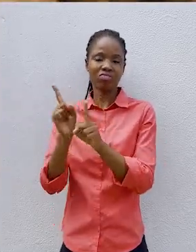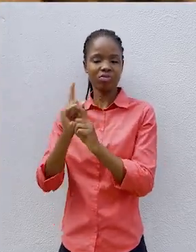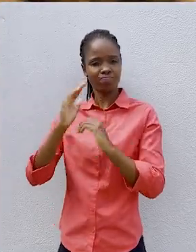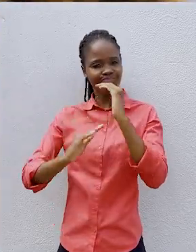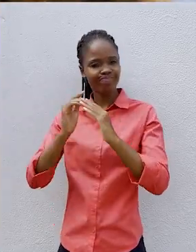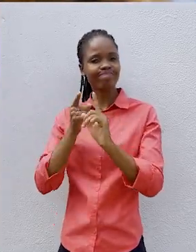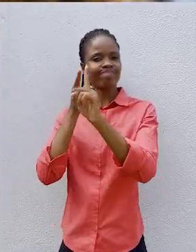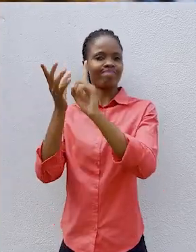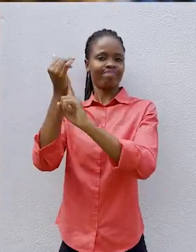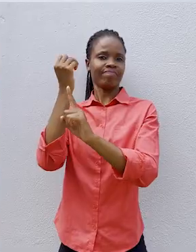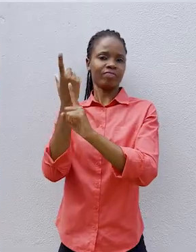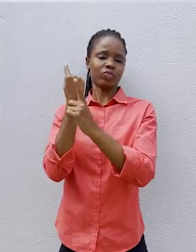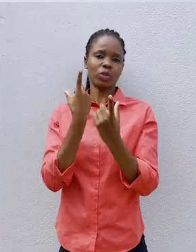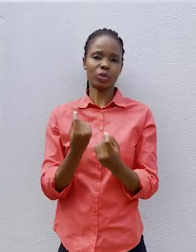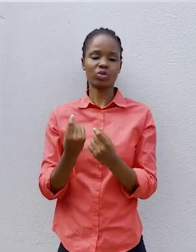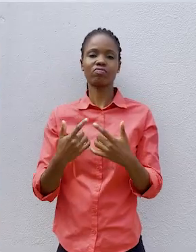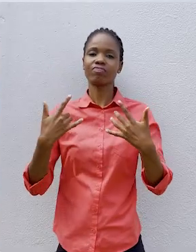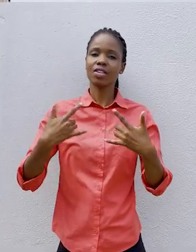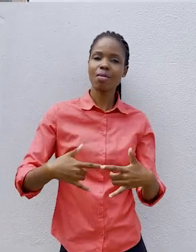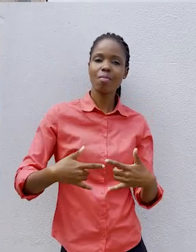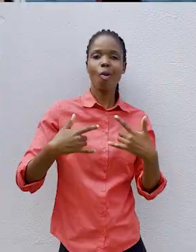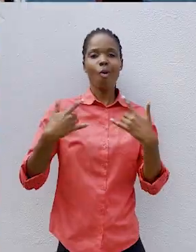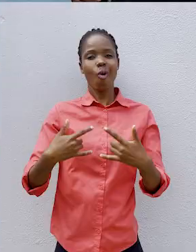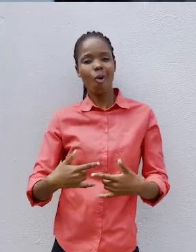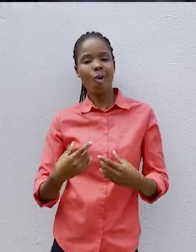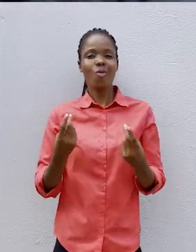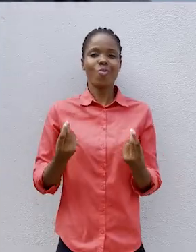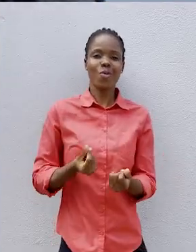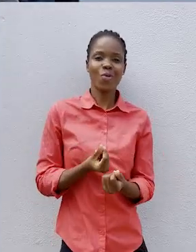my way to the top, hopefully.